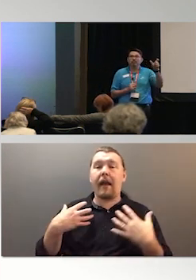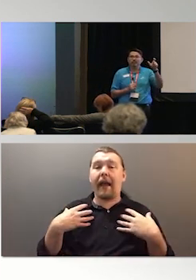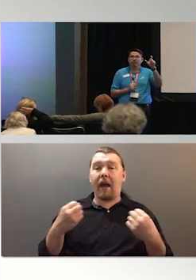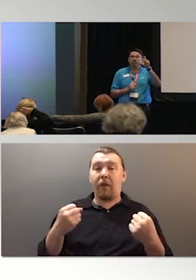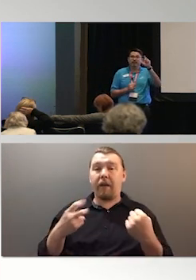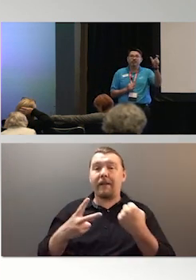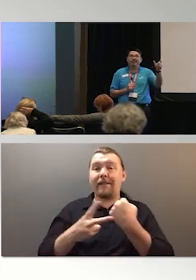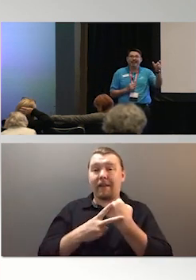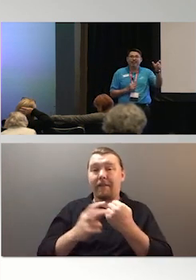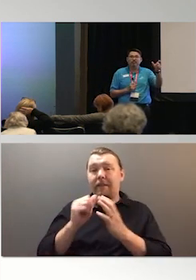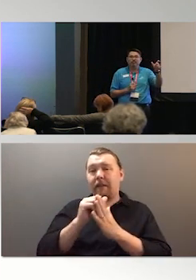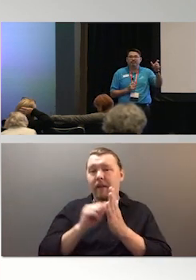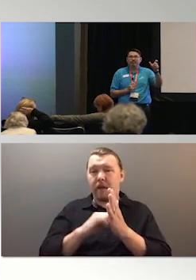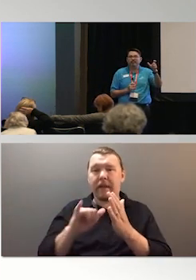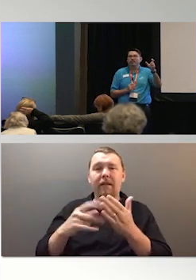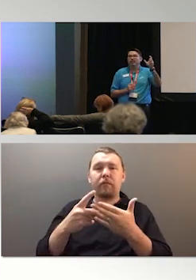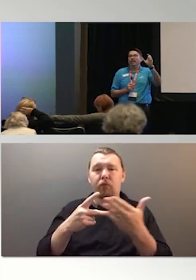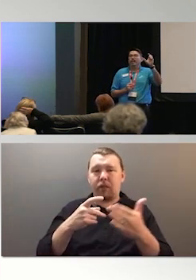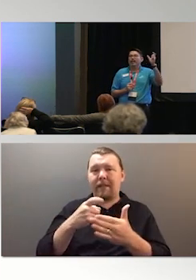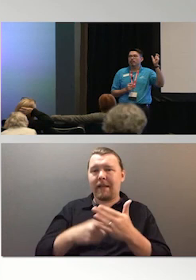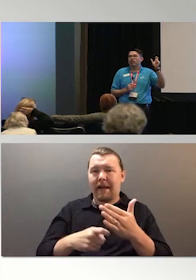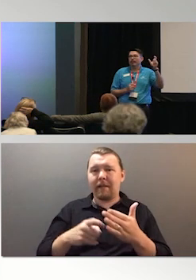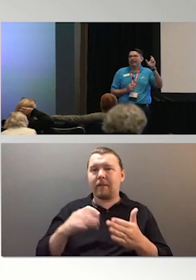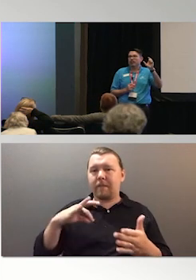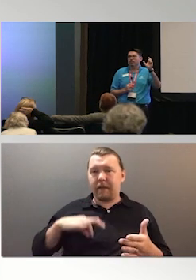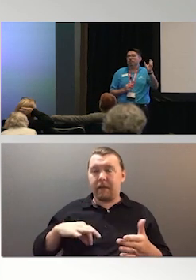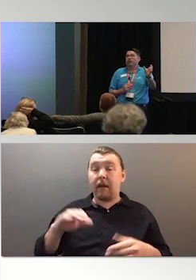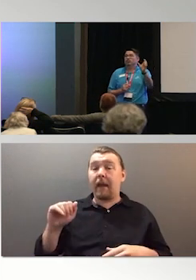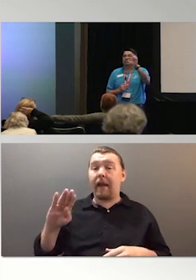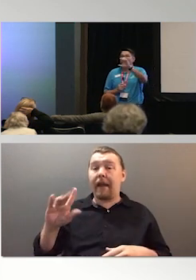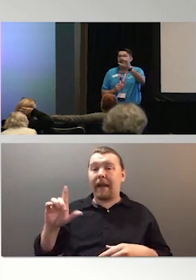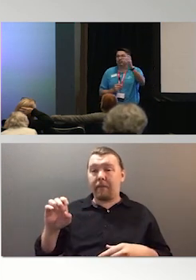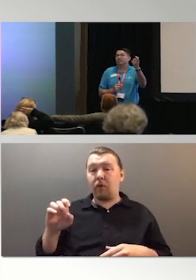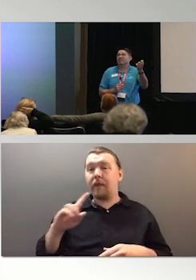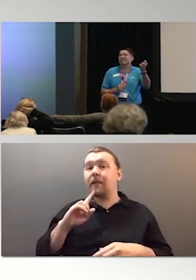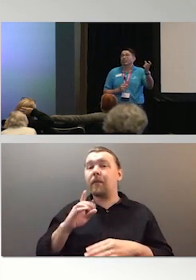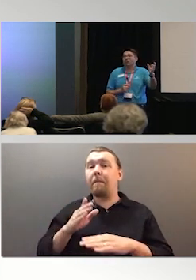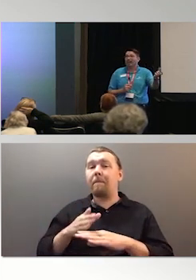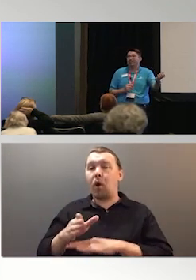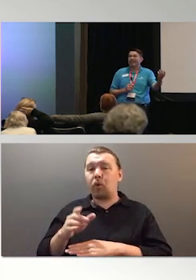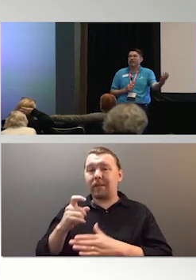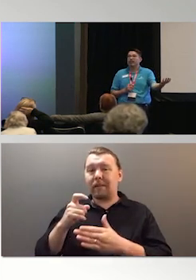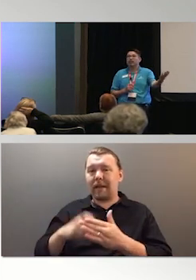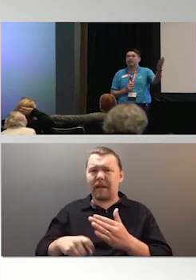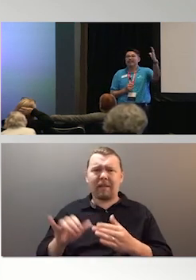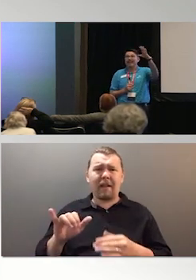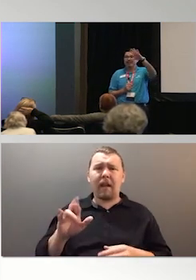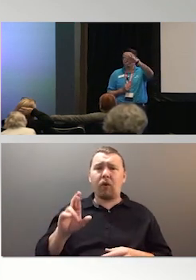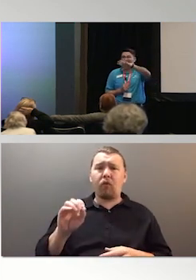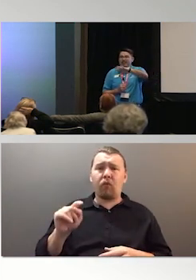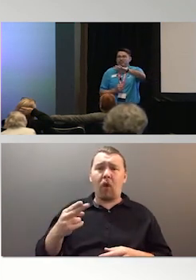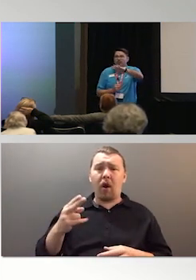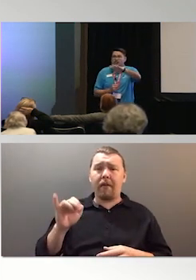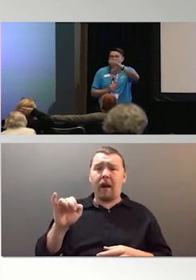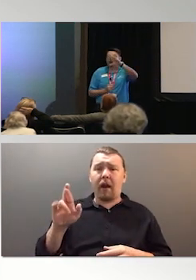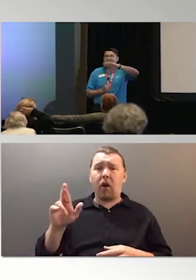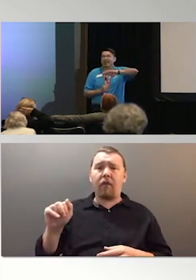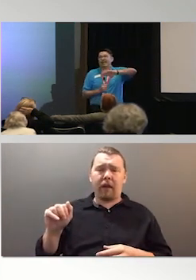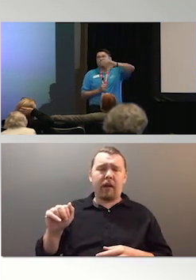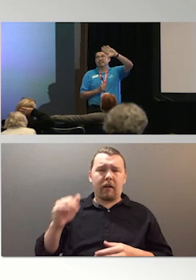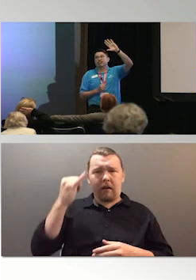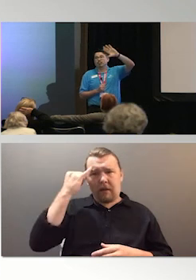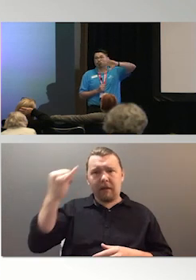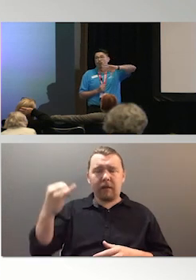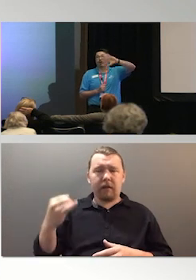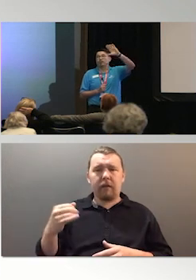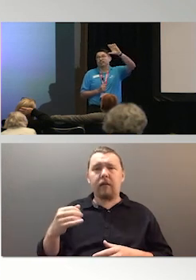a pre-tax benefit. Able accounts are post-tax. So it's kind of like a Roth IRA. We're using after-tax dollars. And